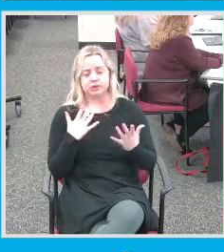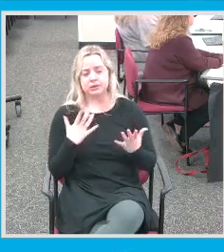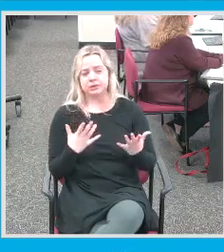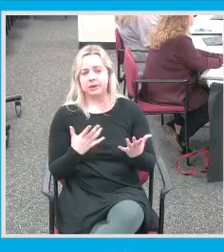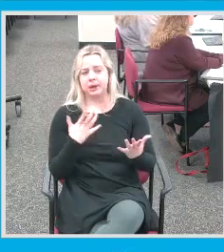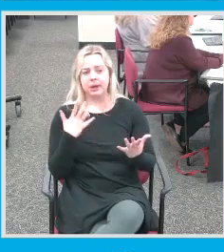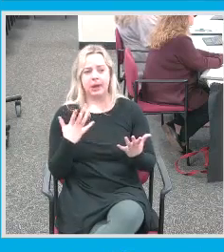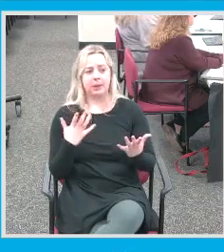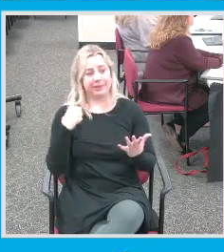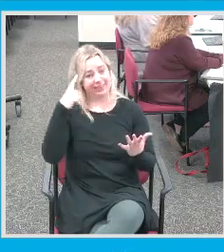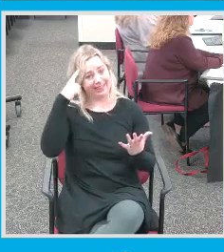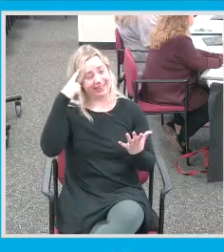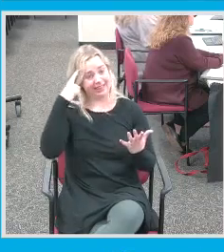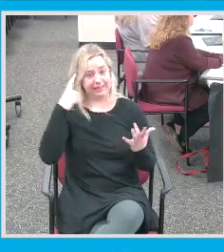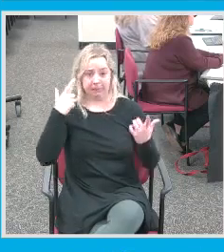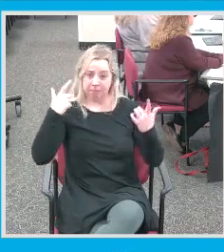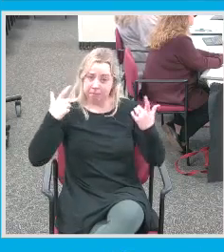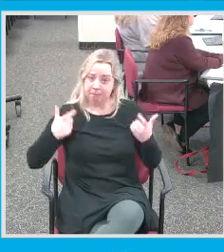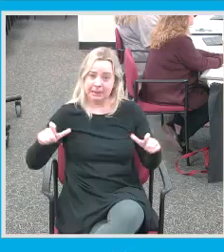huge problem right now. When